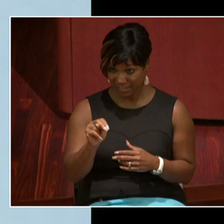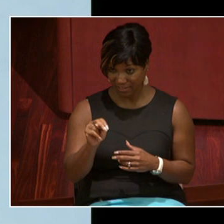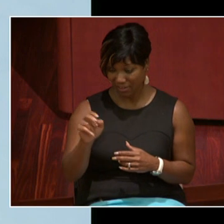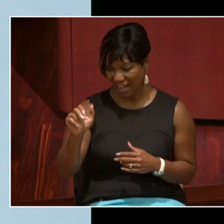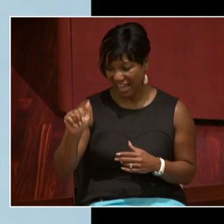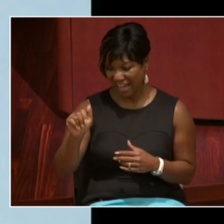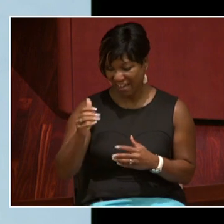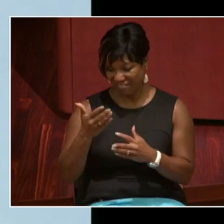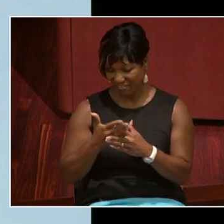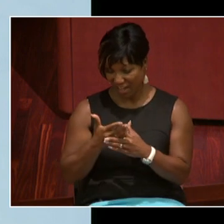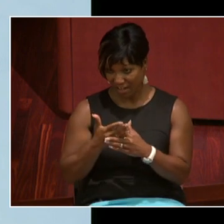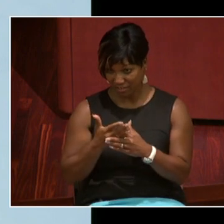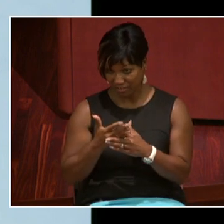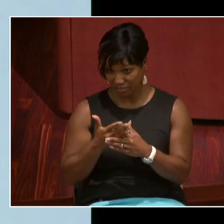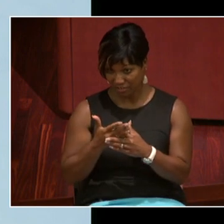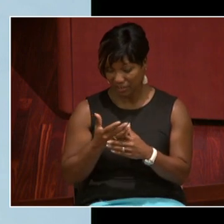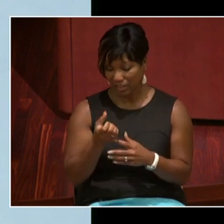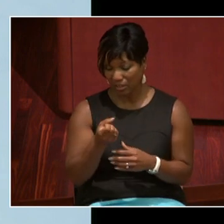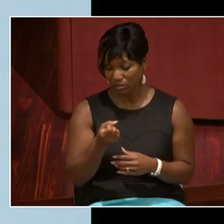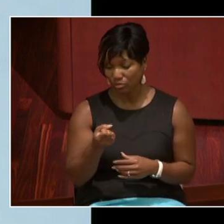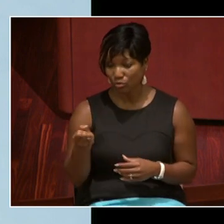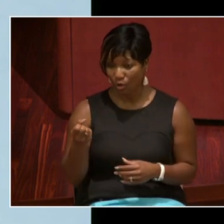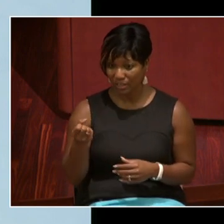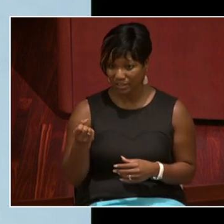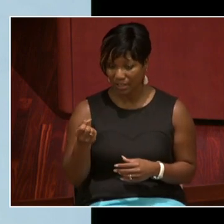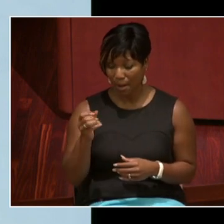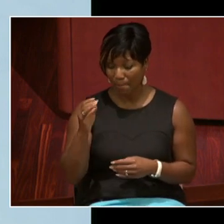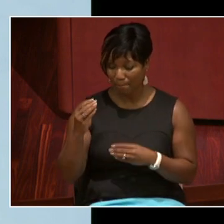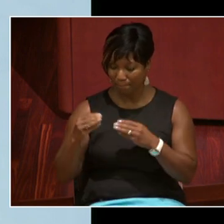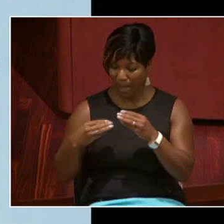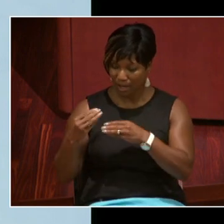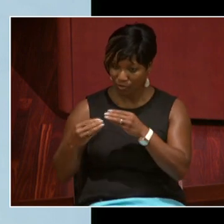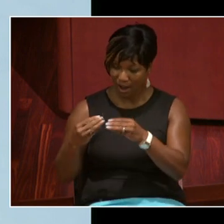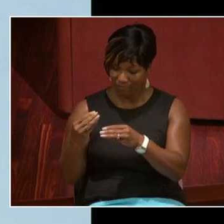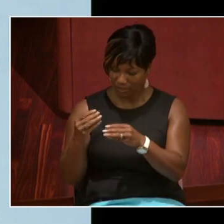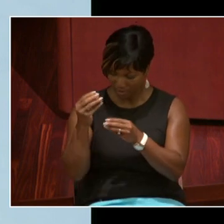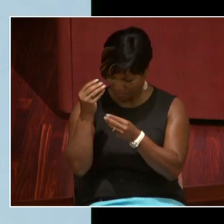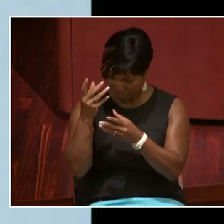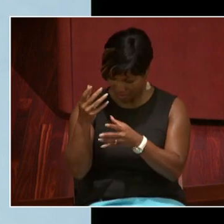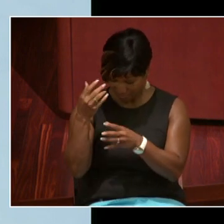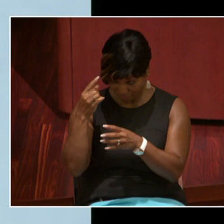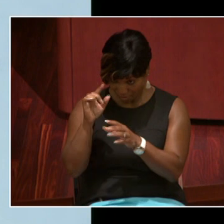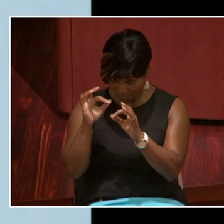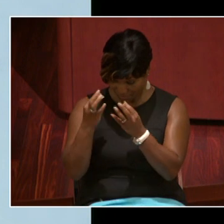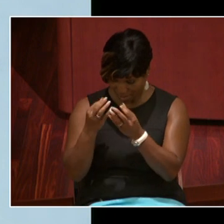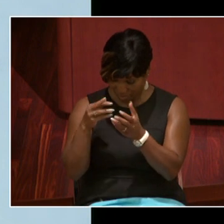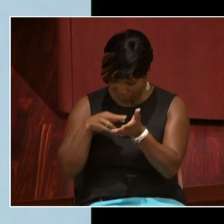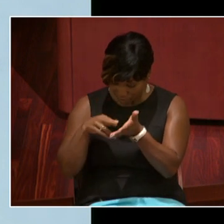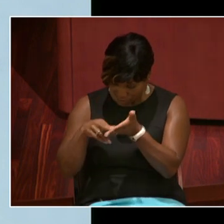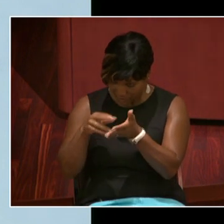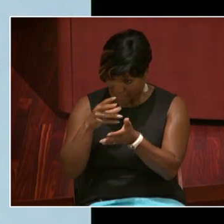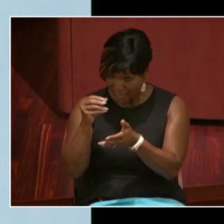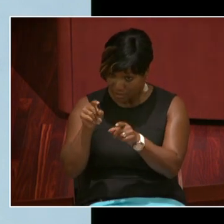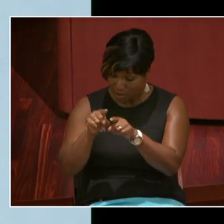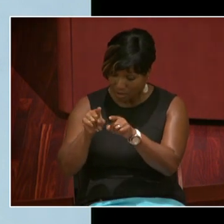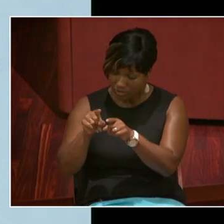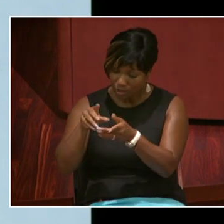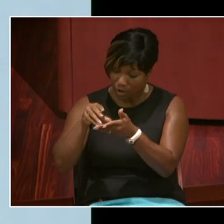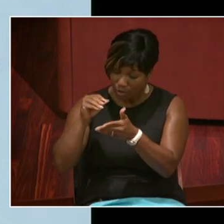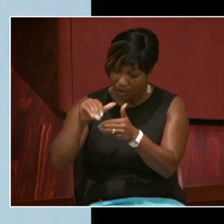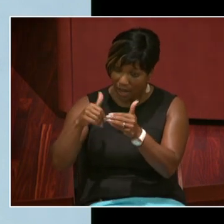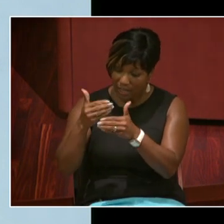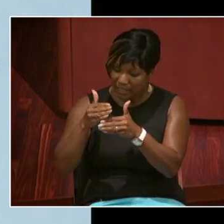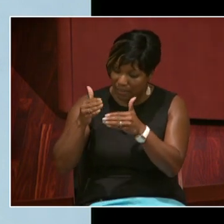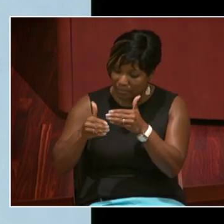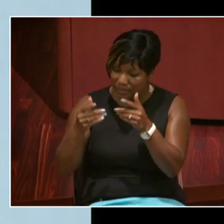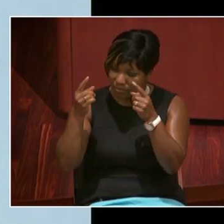rich source of biographical information for family research, and you will learn how to complete a